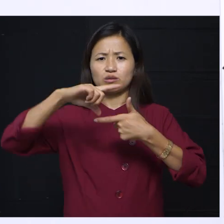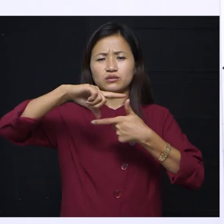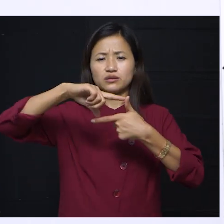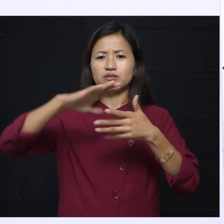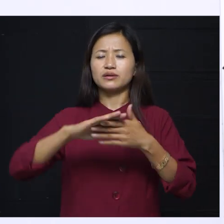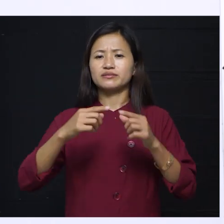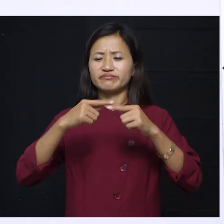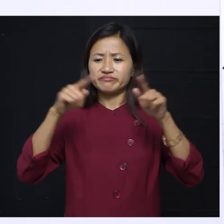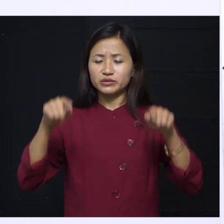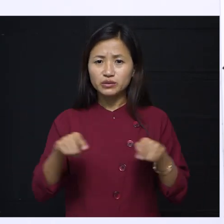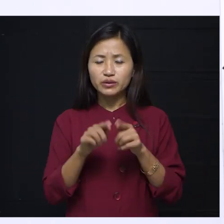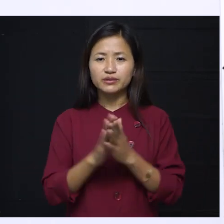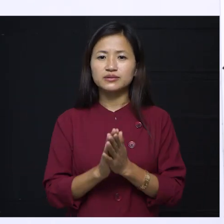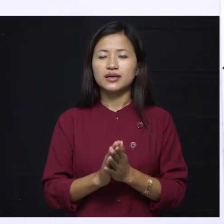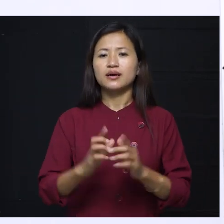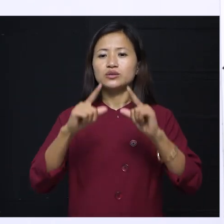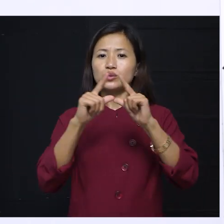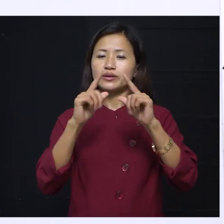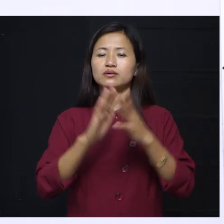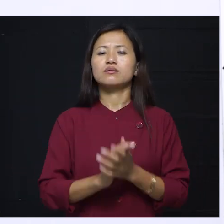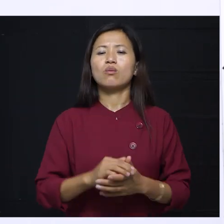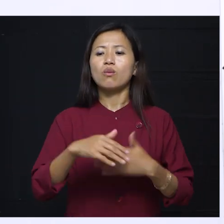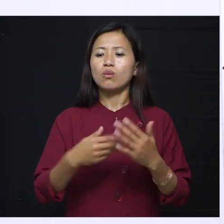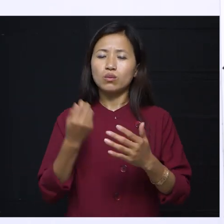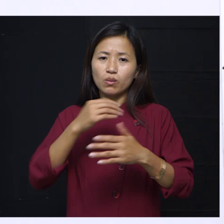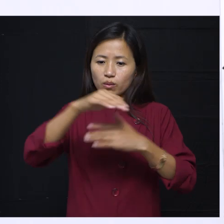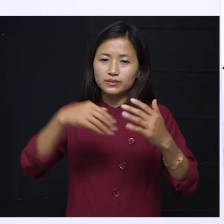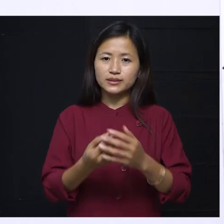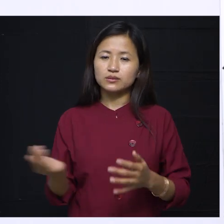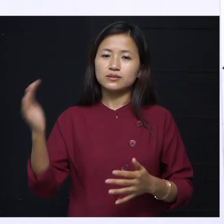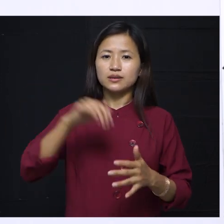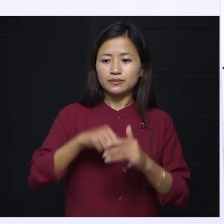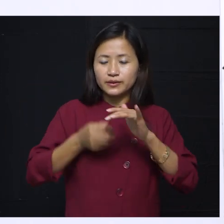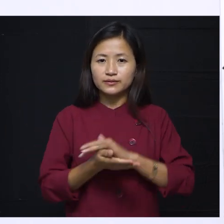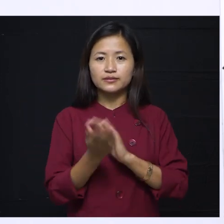triangle, rectangle, and so on. So that will come under shape.